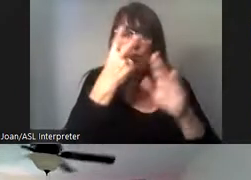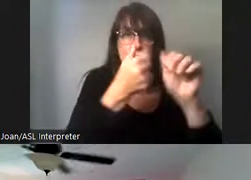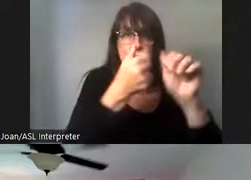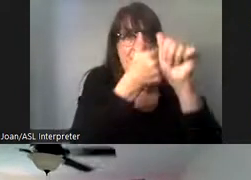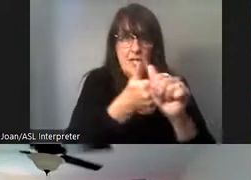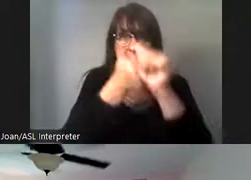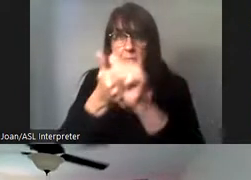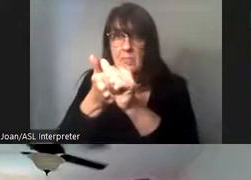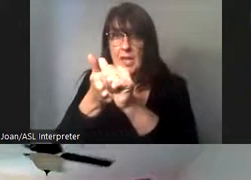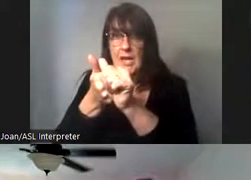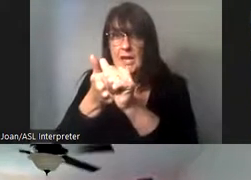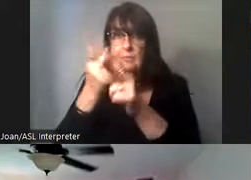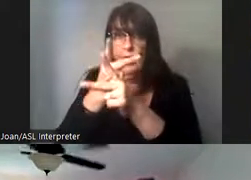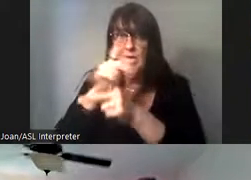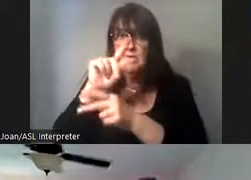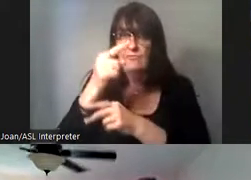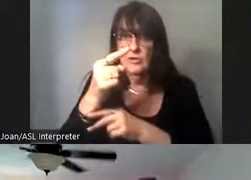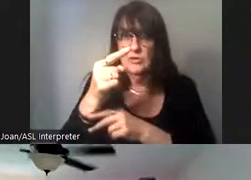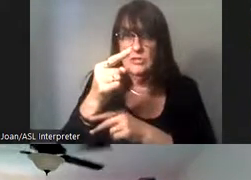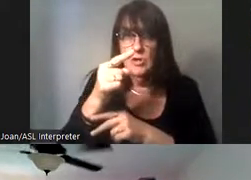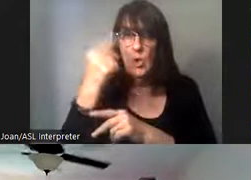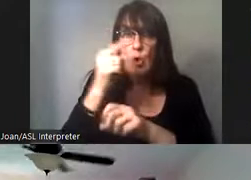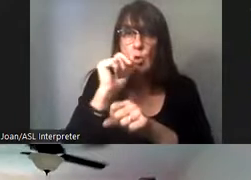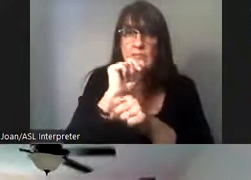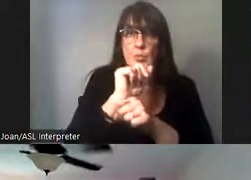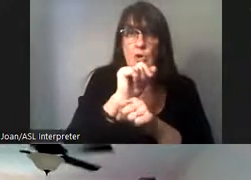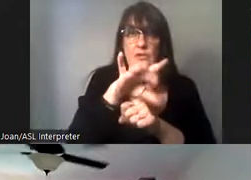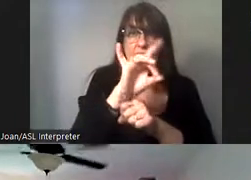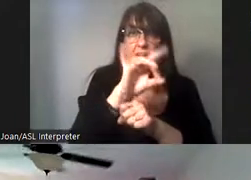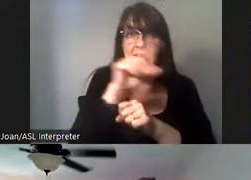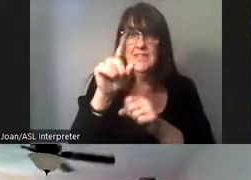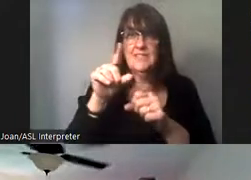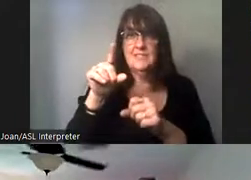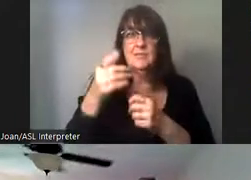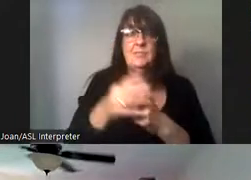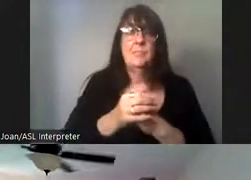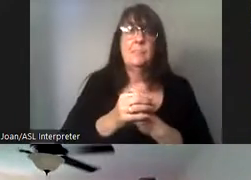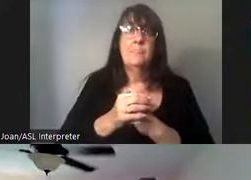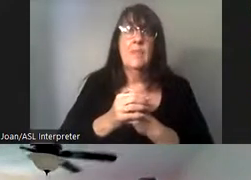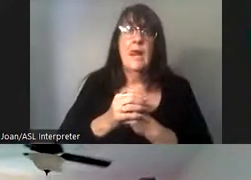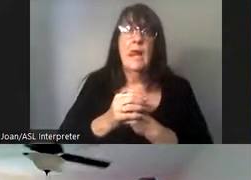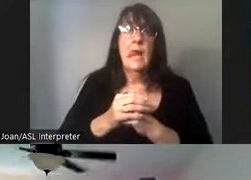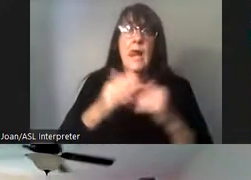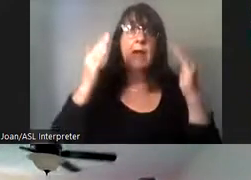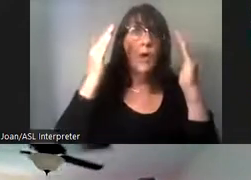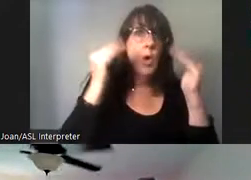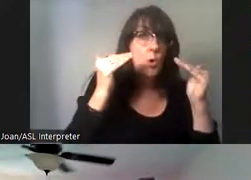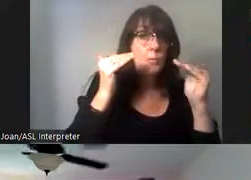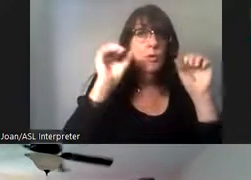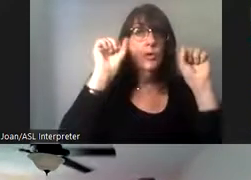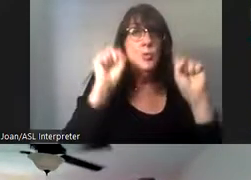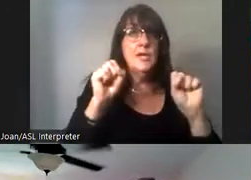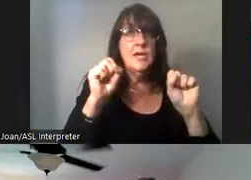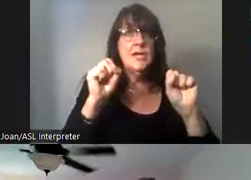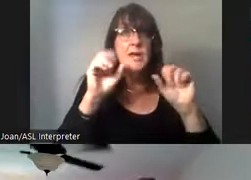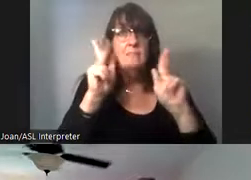first only, and we have to work harder to find those exceptions. And I'm hopeful that we might be able to do that